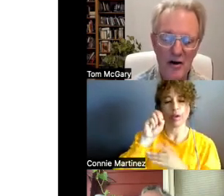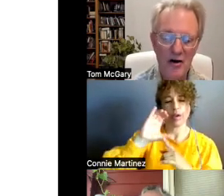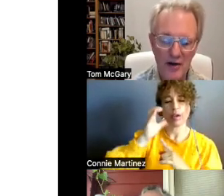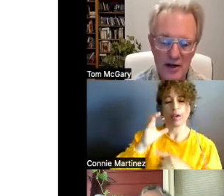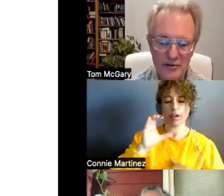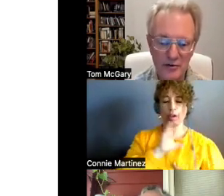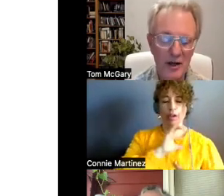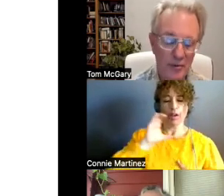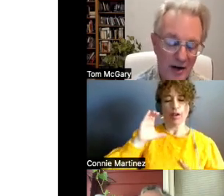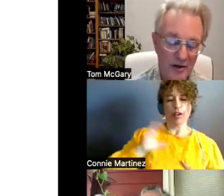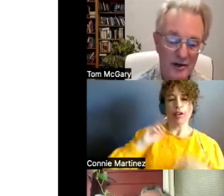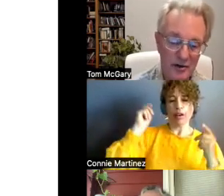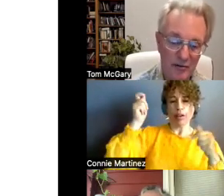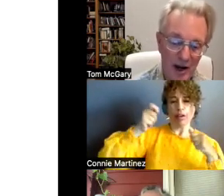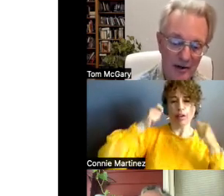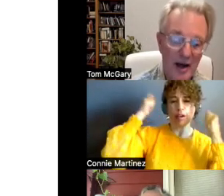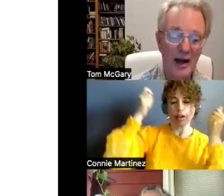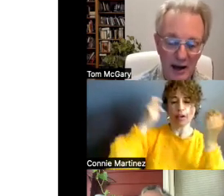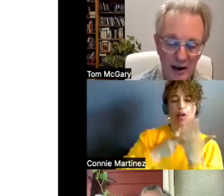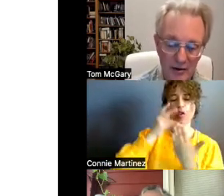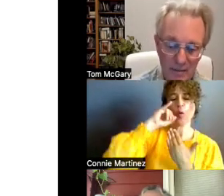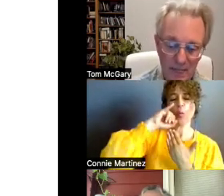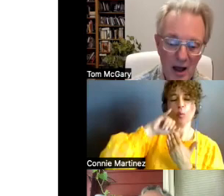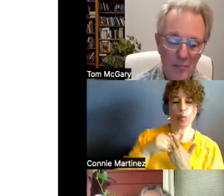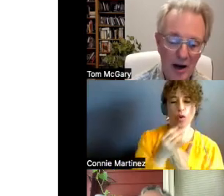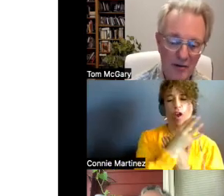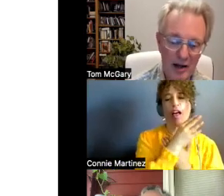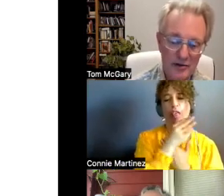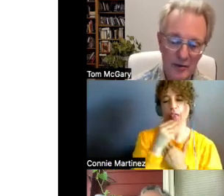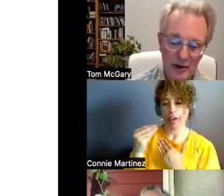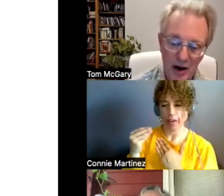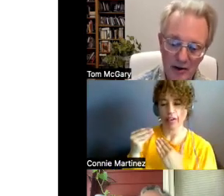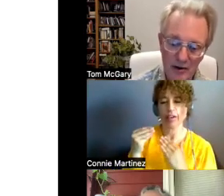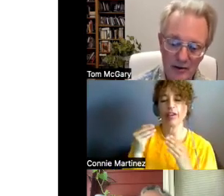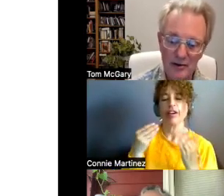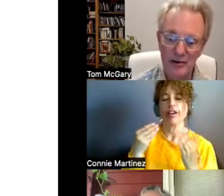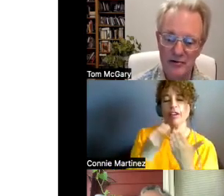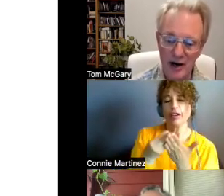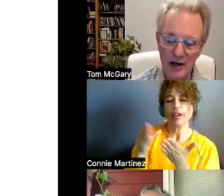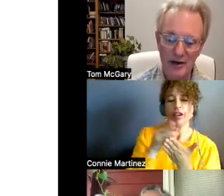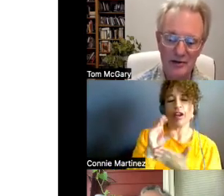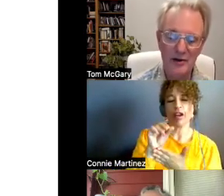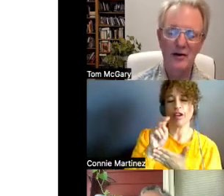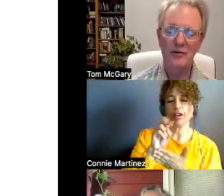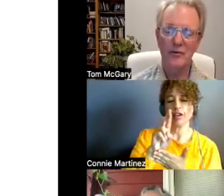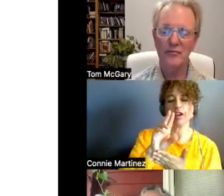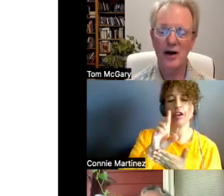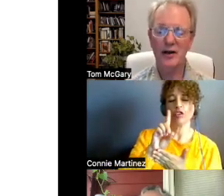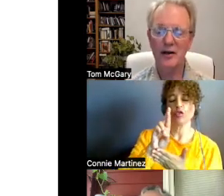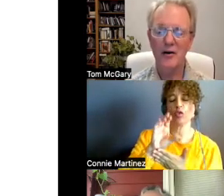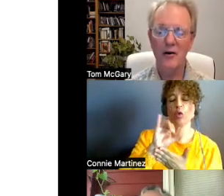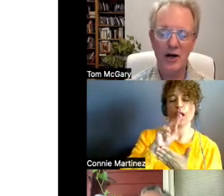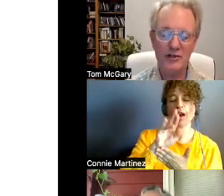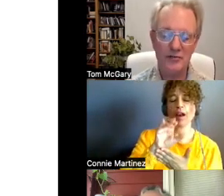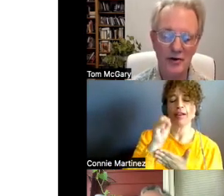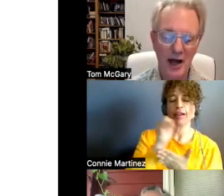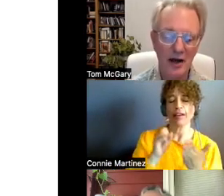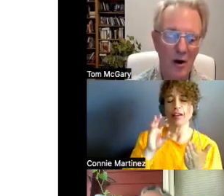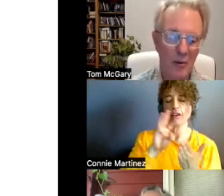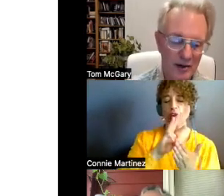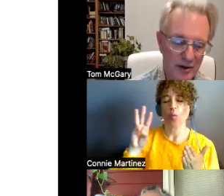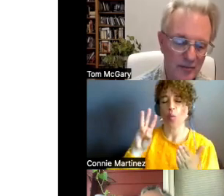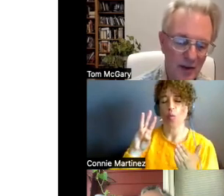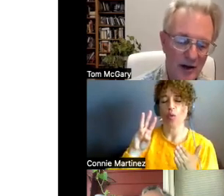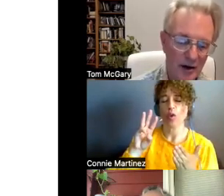Council Festival and Projects Grant and by grants from the Concord, Dracut, North Reading, Westford,